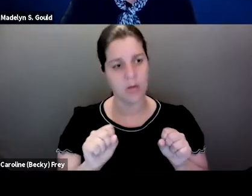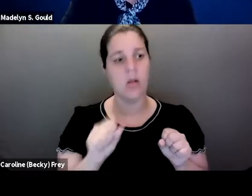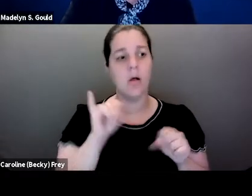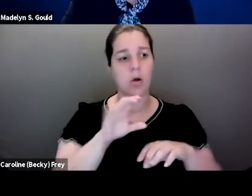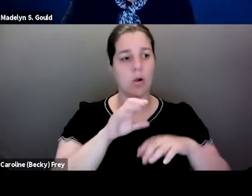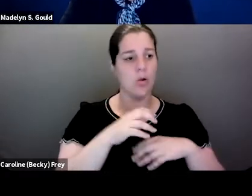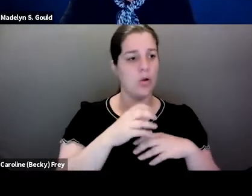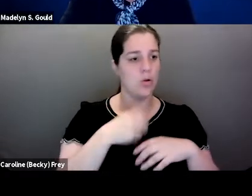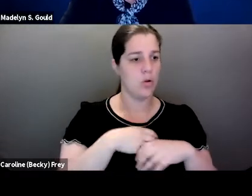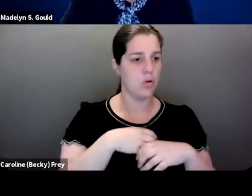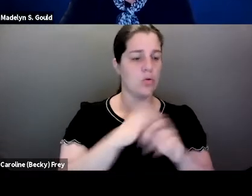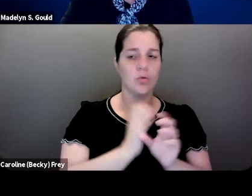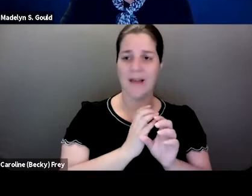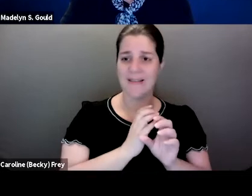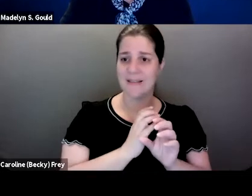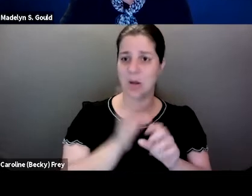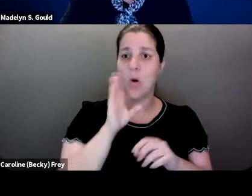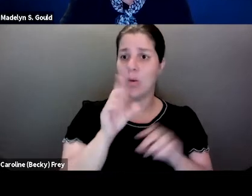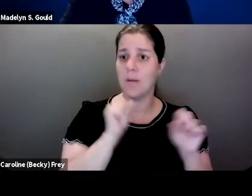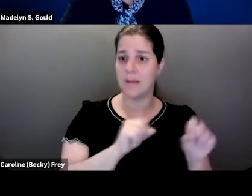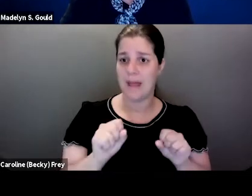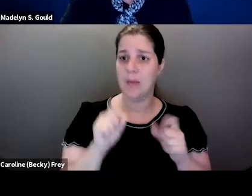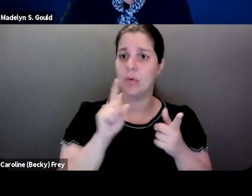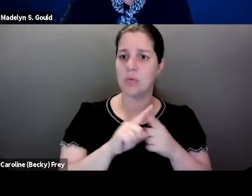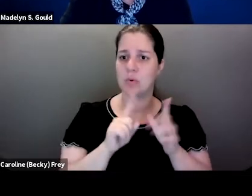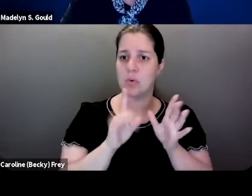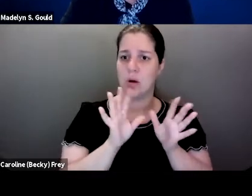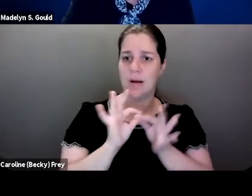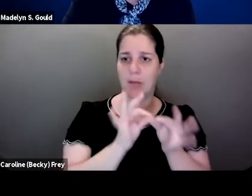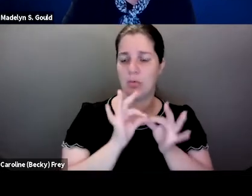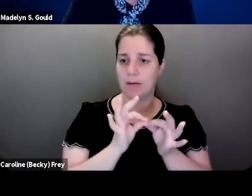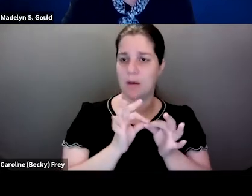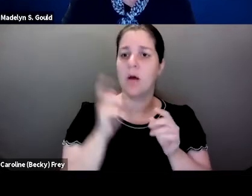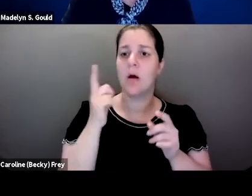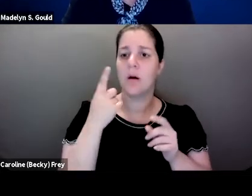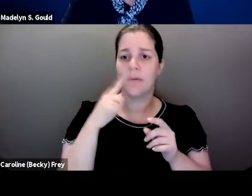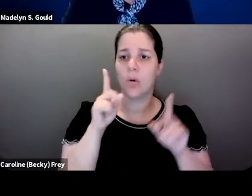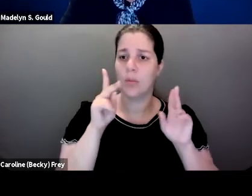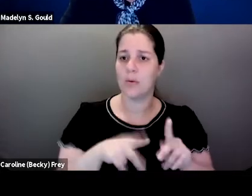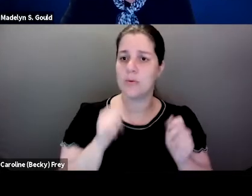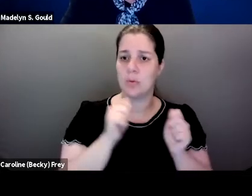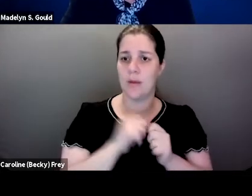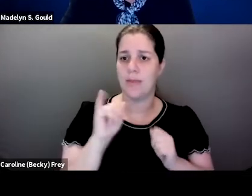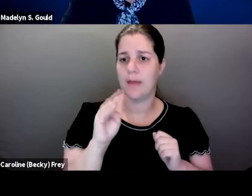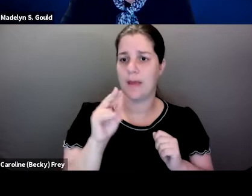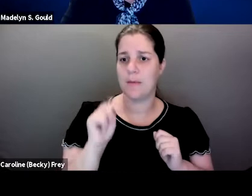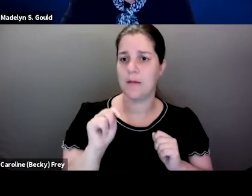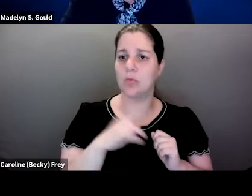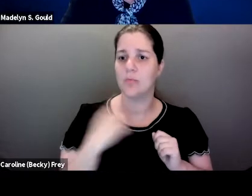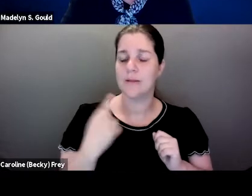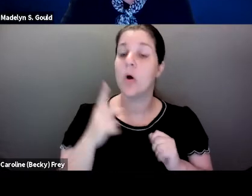can collaborate. They know how to collaborate with someone who's at imminent risk. What we did find that on